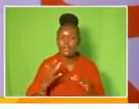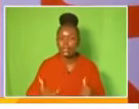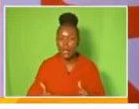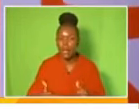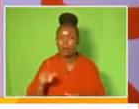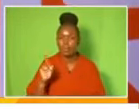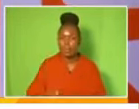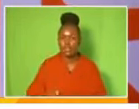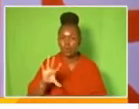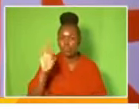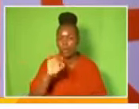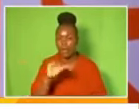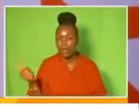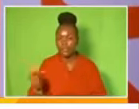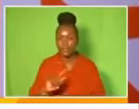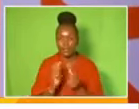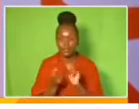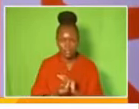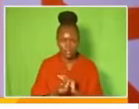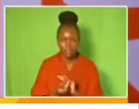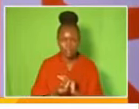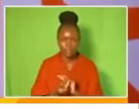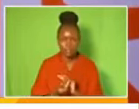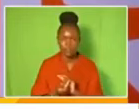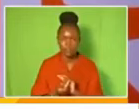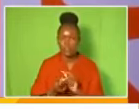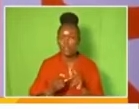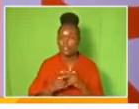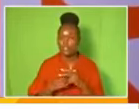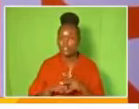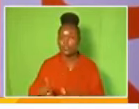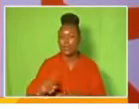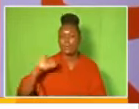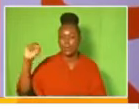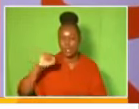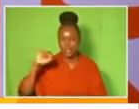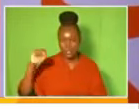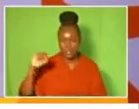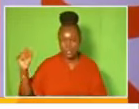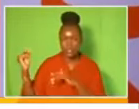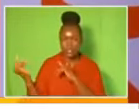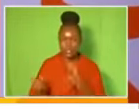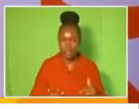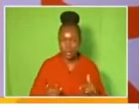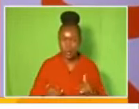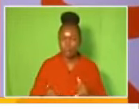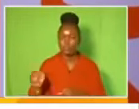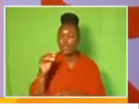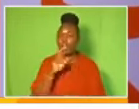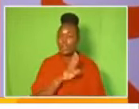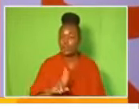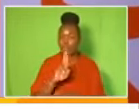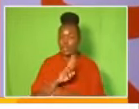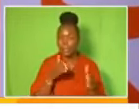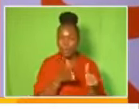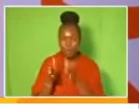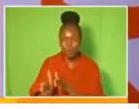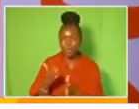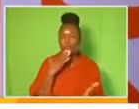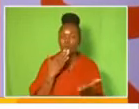alternative and renewing our politics. I take this opportunity to thank